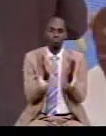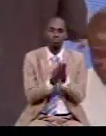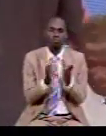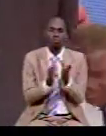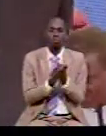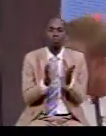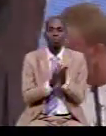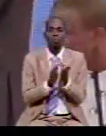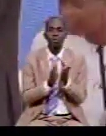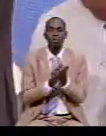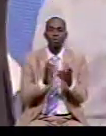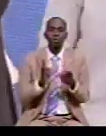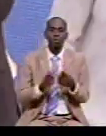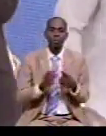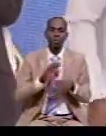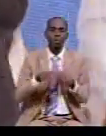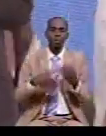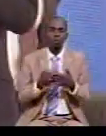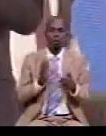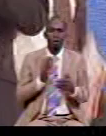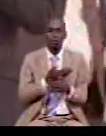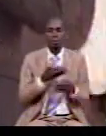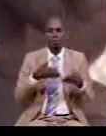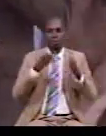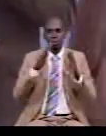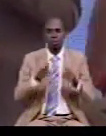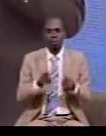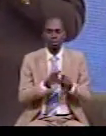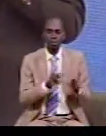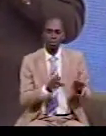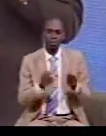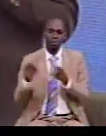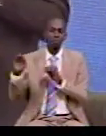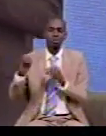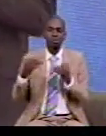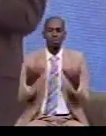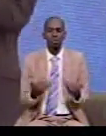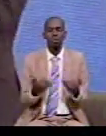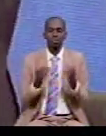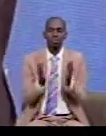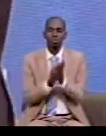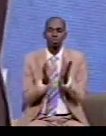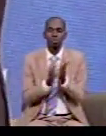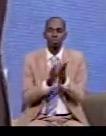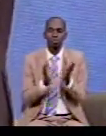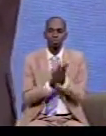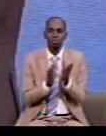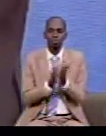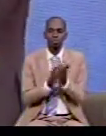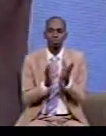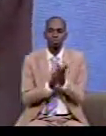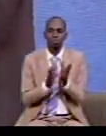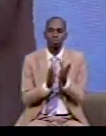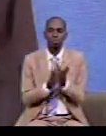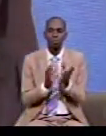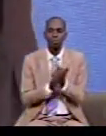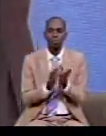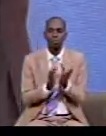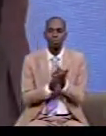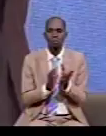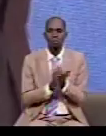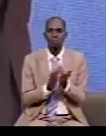podium. God bless you. I think you can do better than that. I think you have not given your loudest clap